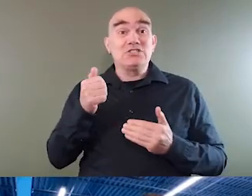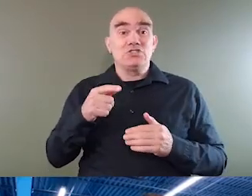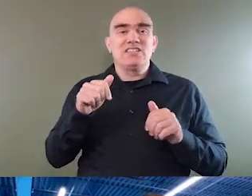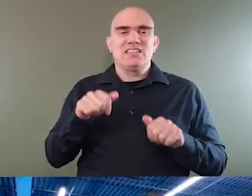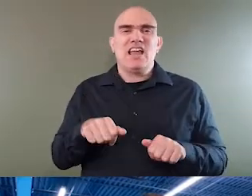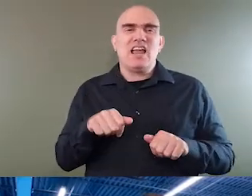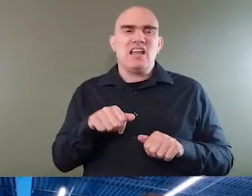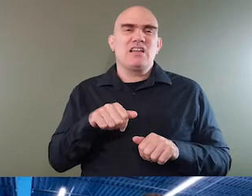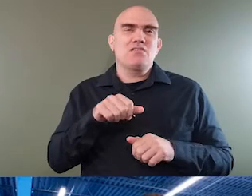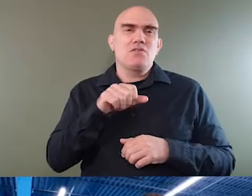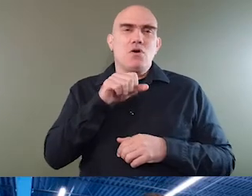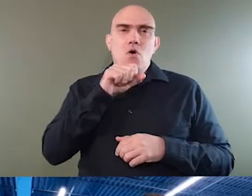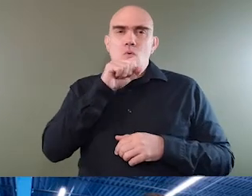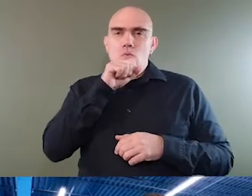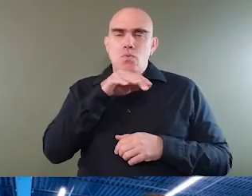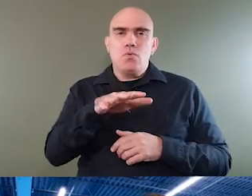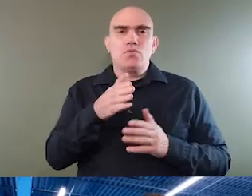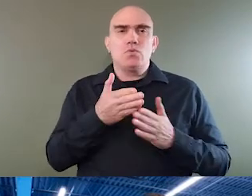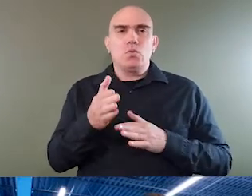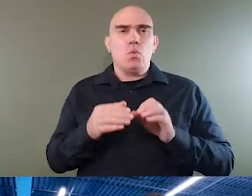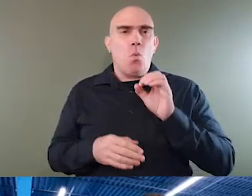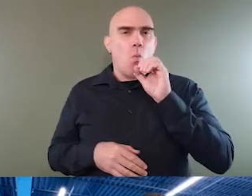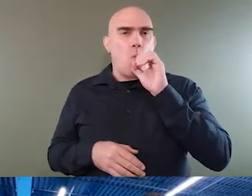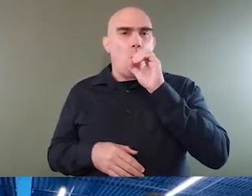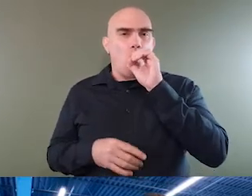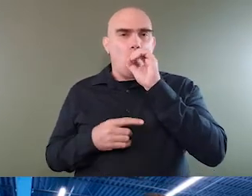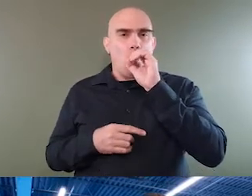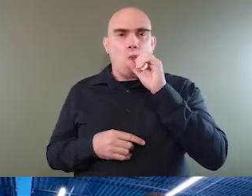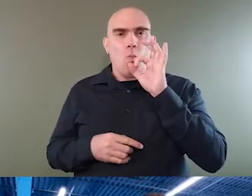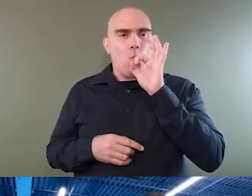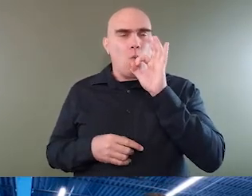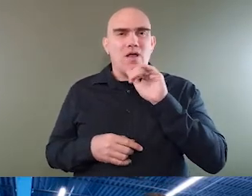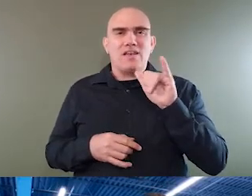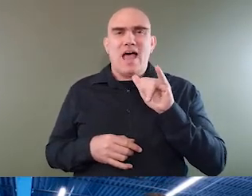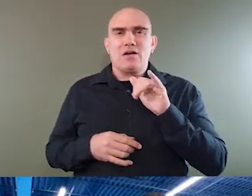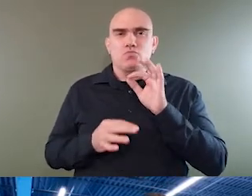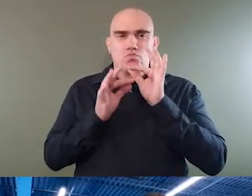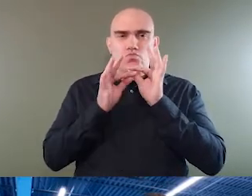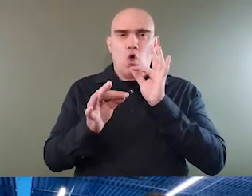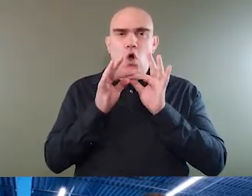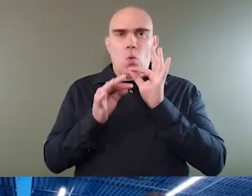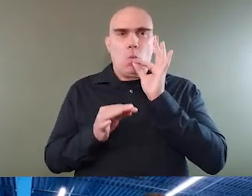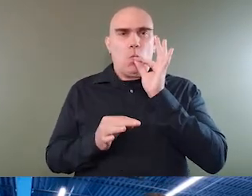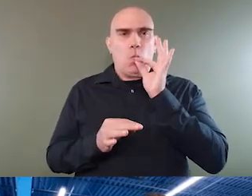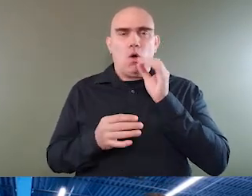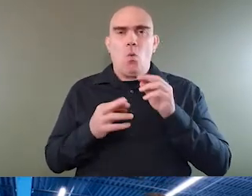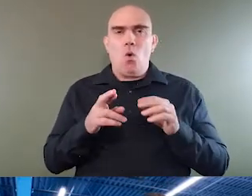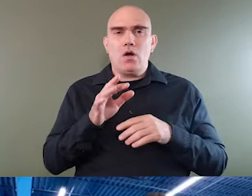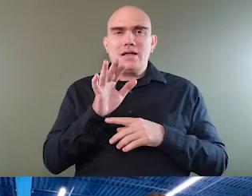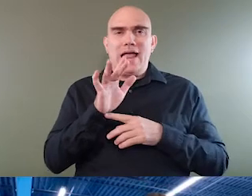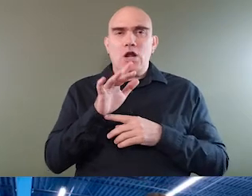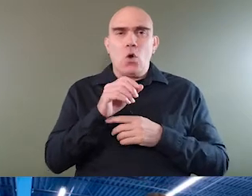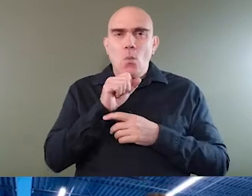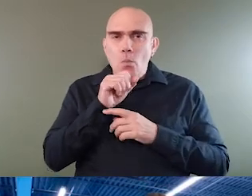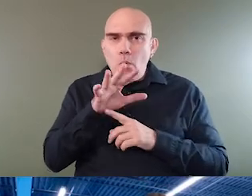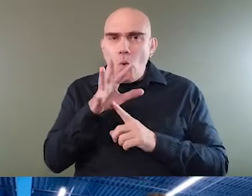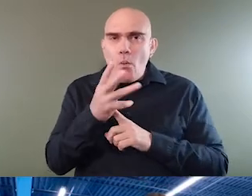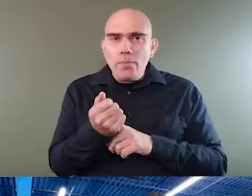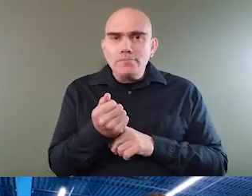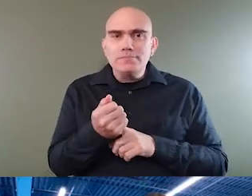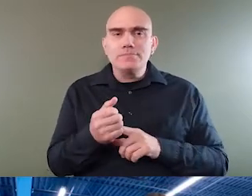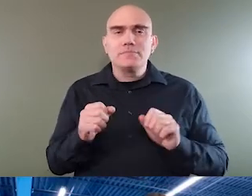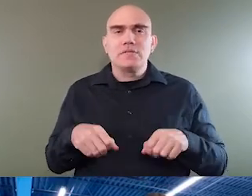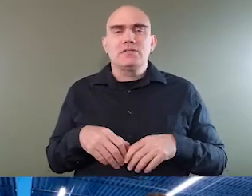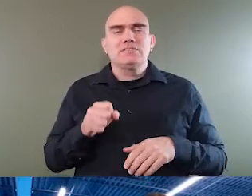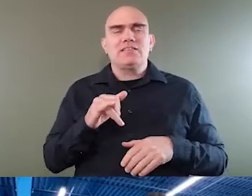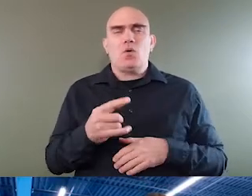through a little O-shaped lips, like you were drinking through a straw or blowing out a candle.